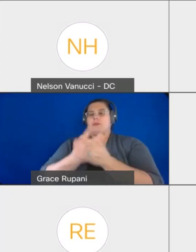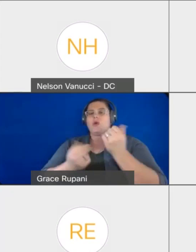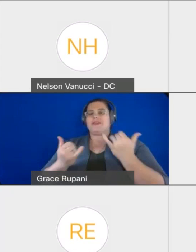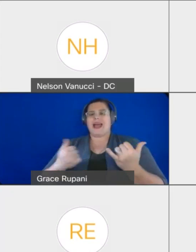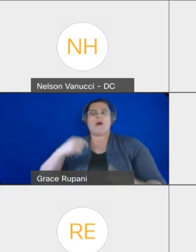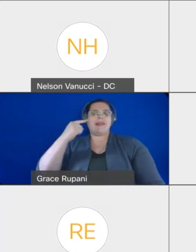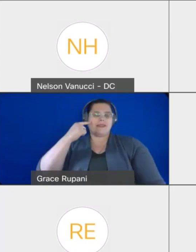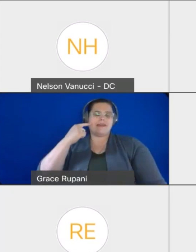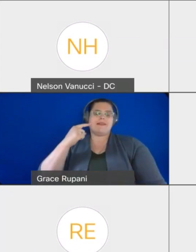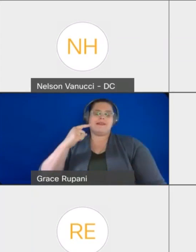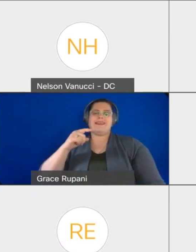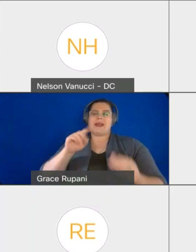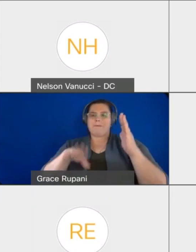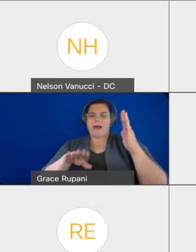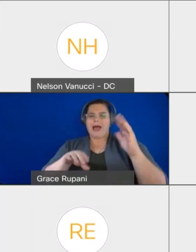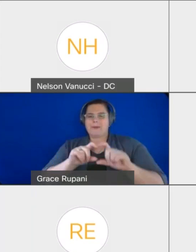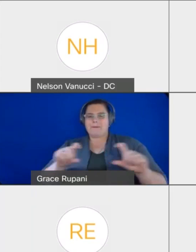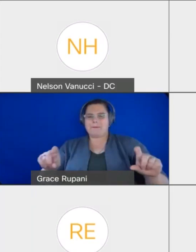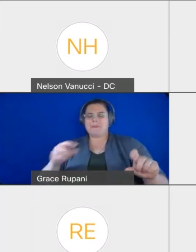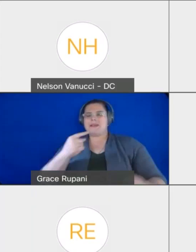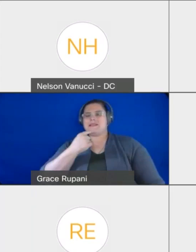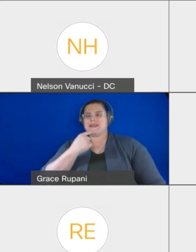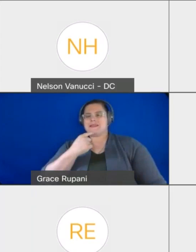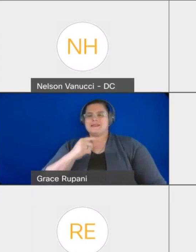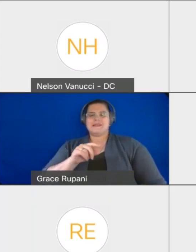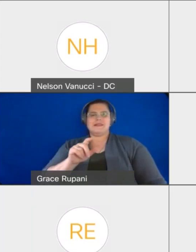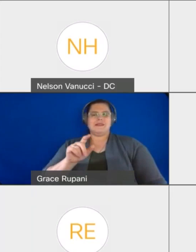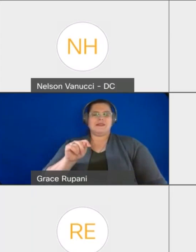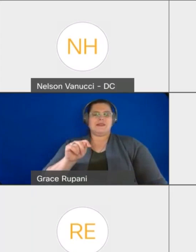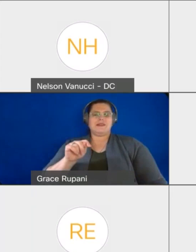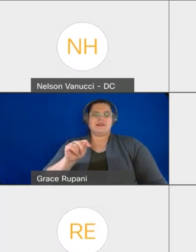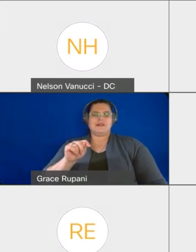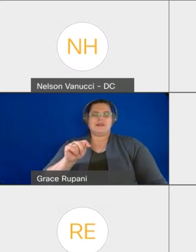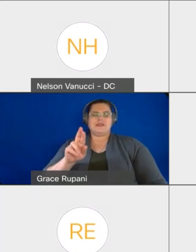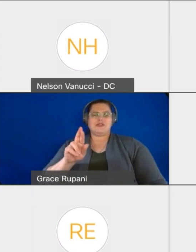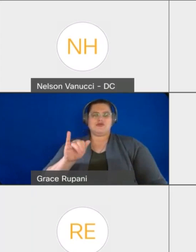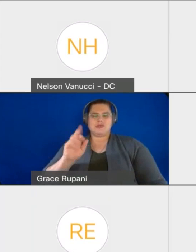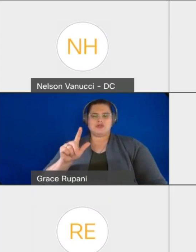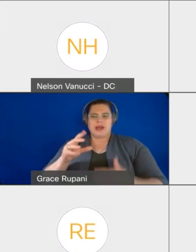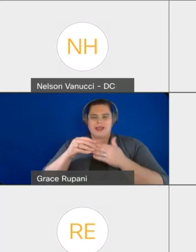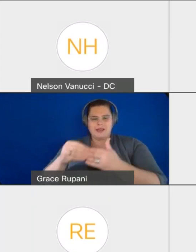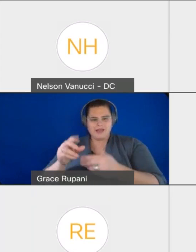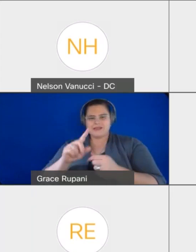It says travel guidance, and then in parentheses, I think it says November 27th, if I recall.